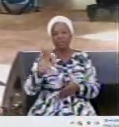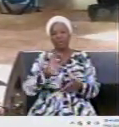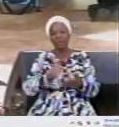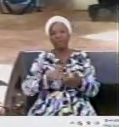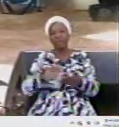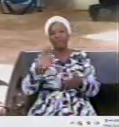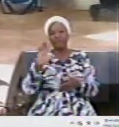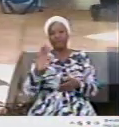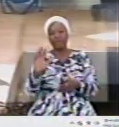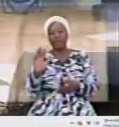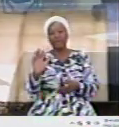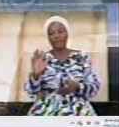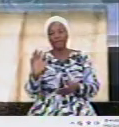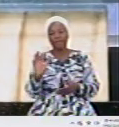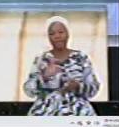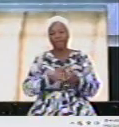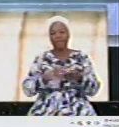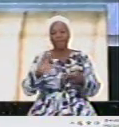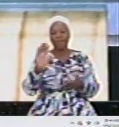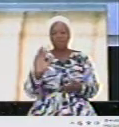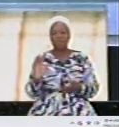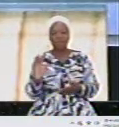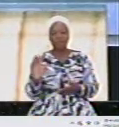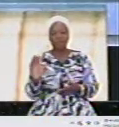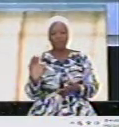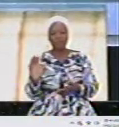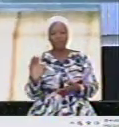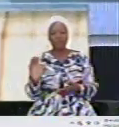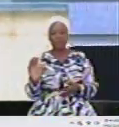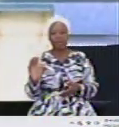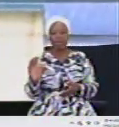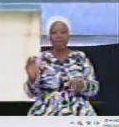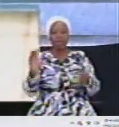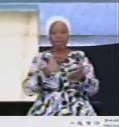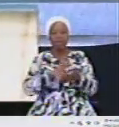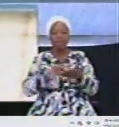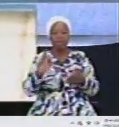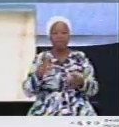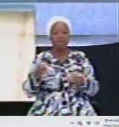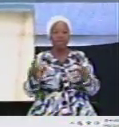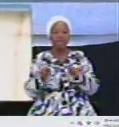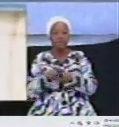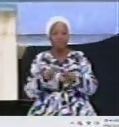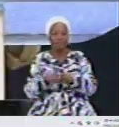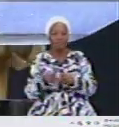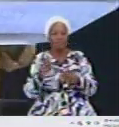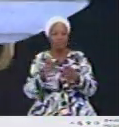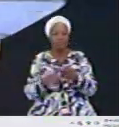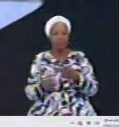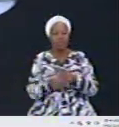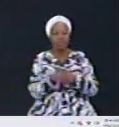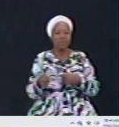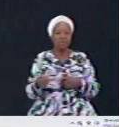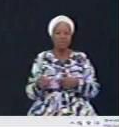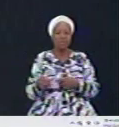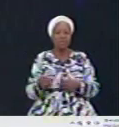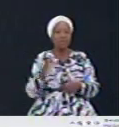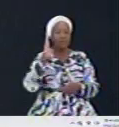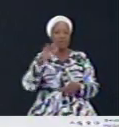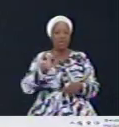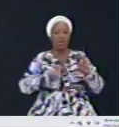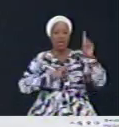in verse 5, it says in verse 5, even unto them will